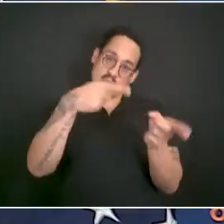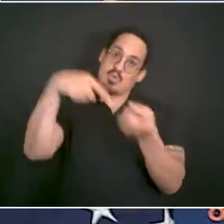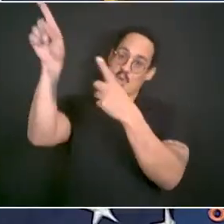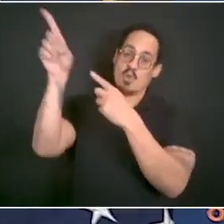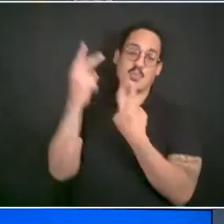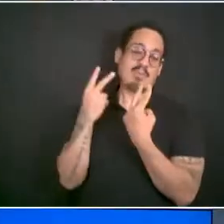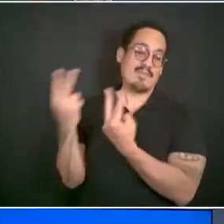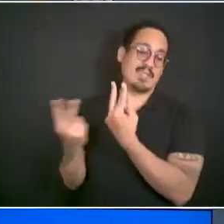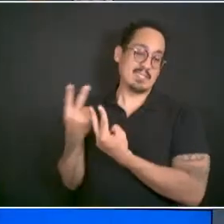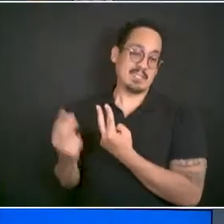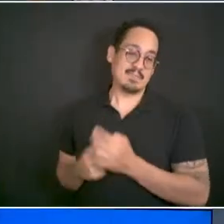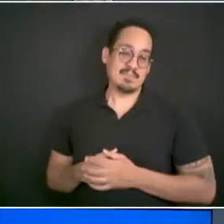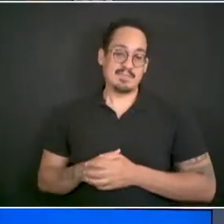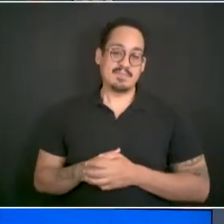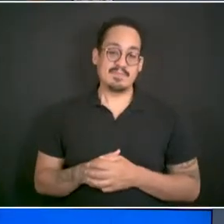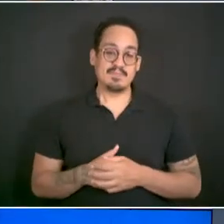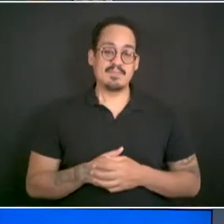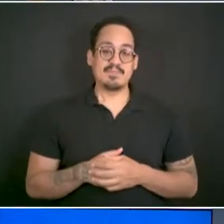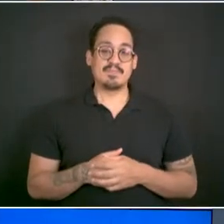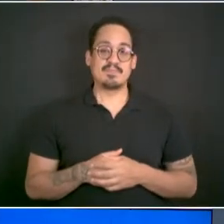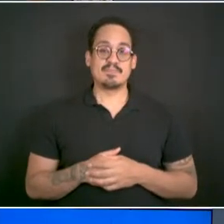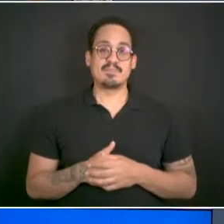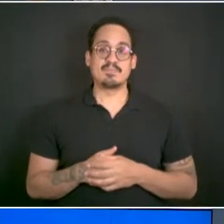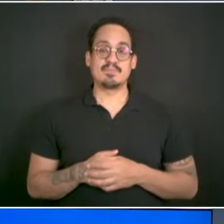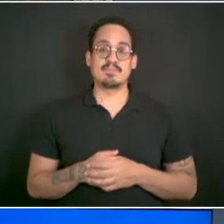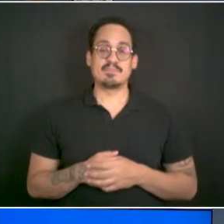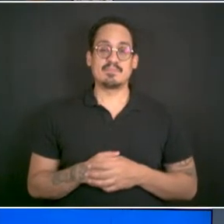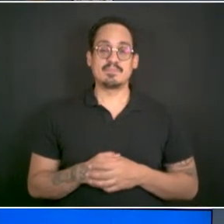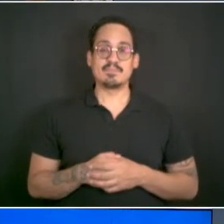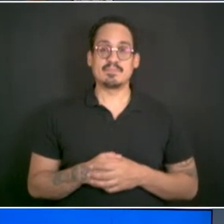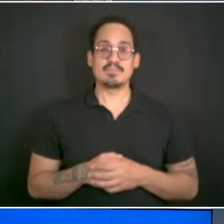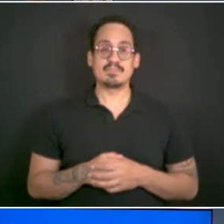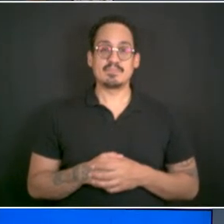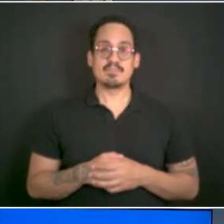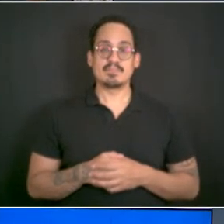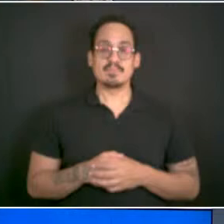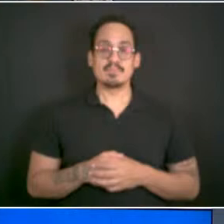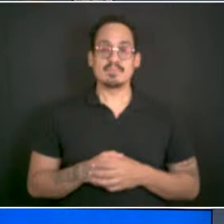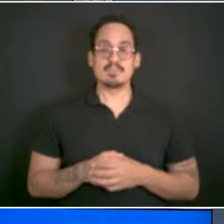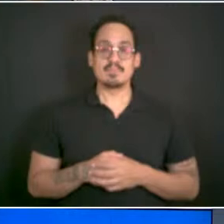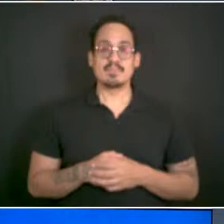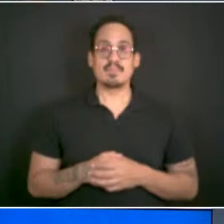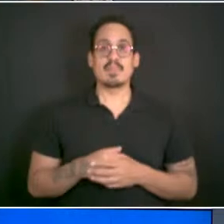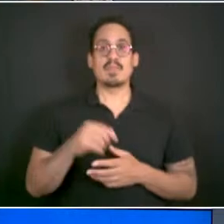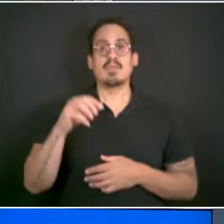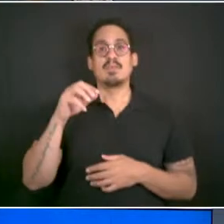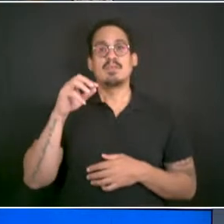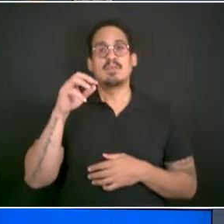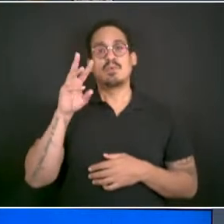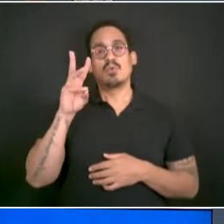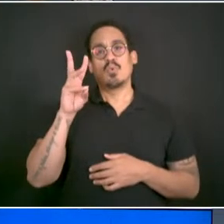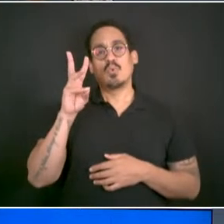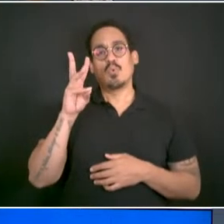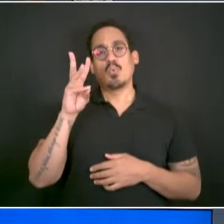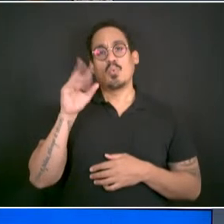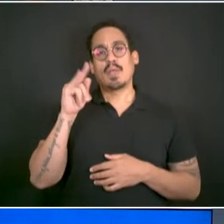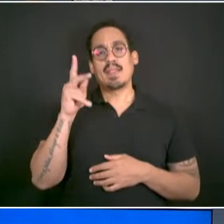think that these people who you've cited, both Mamdani and Lander and others, that it adds to the